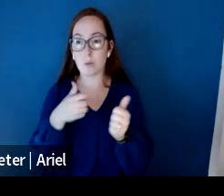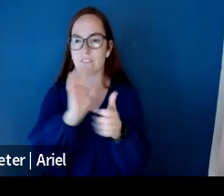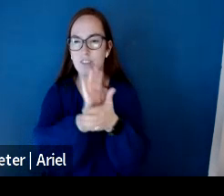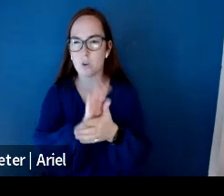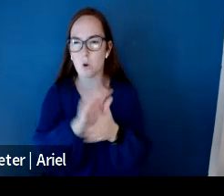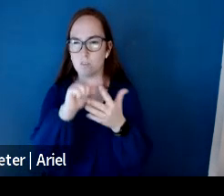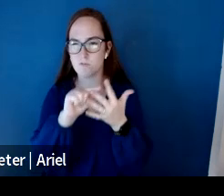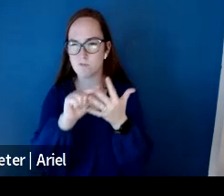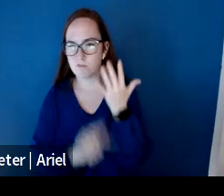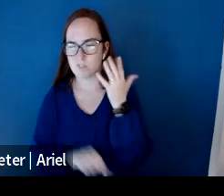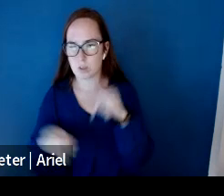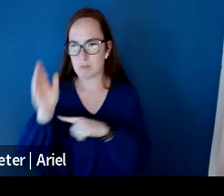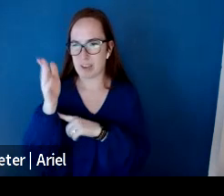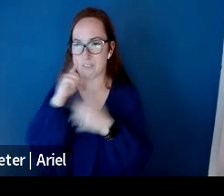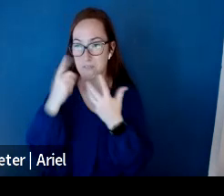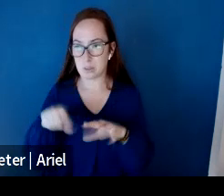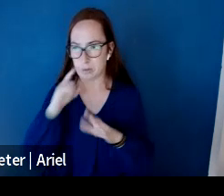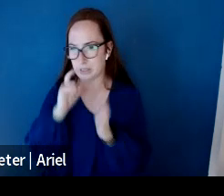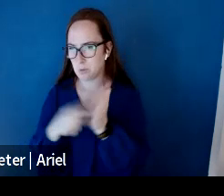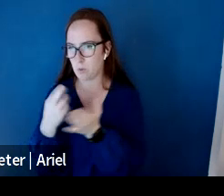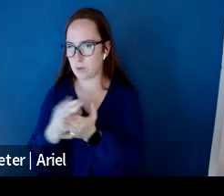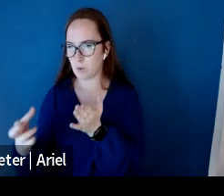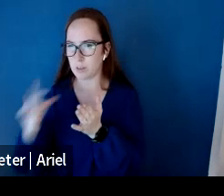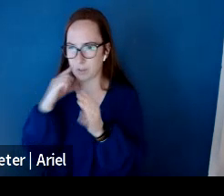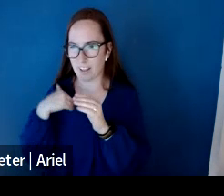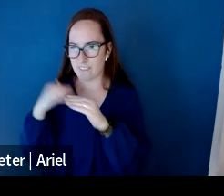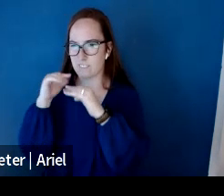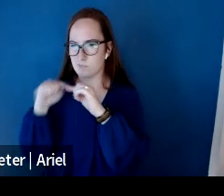the end of this presentation.